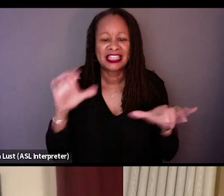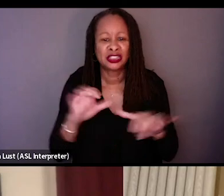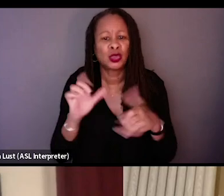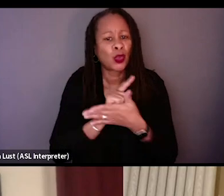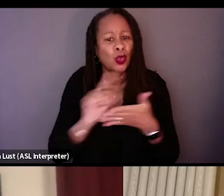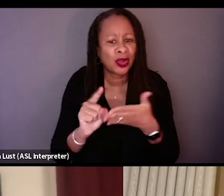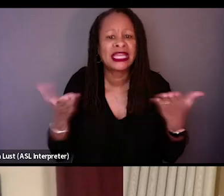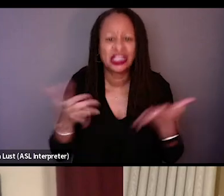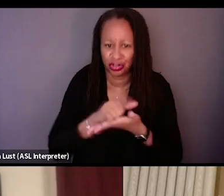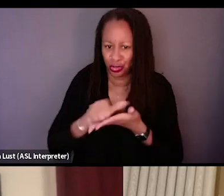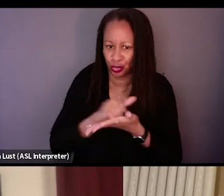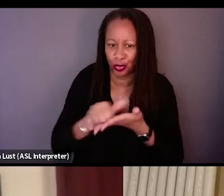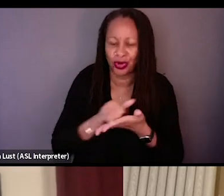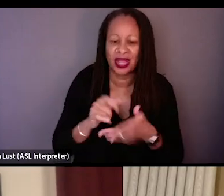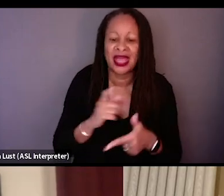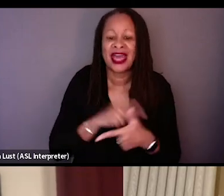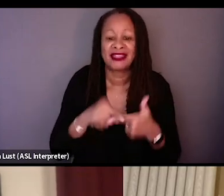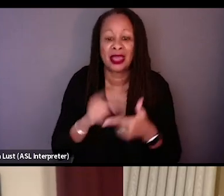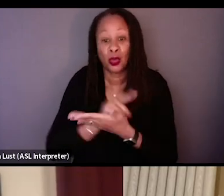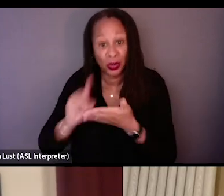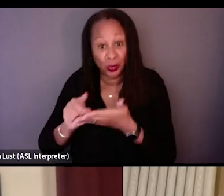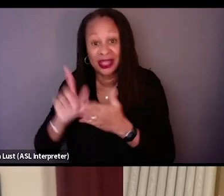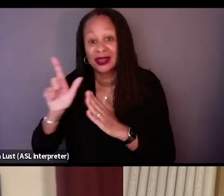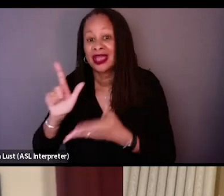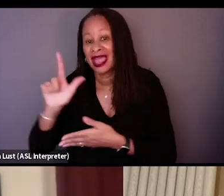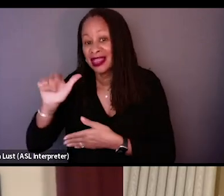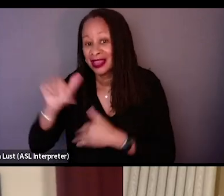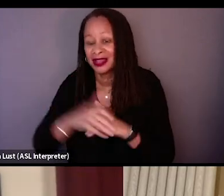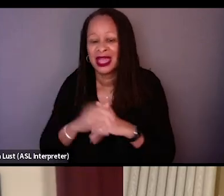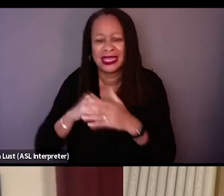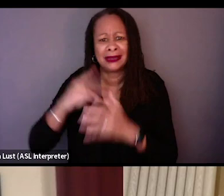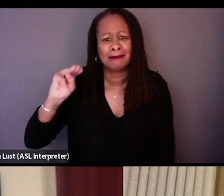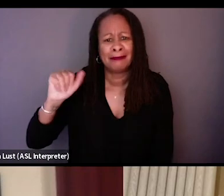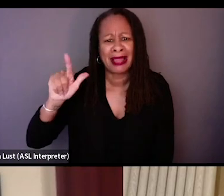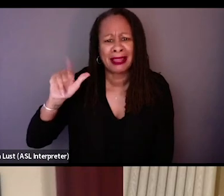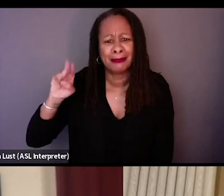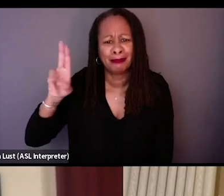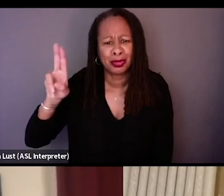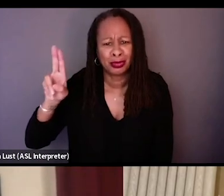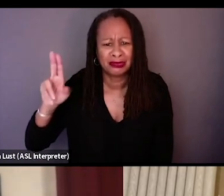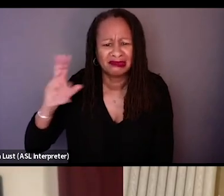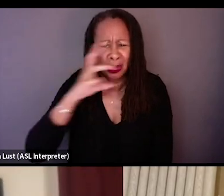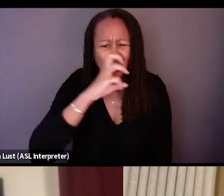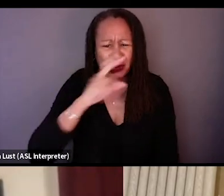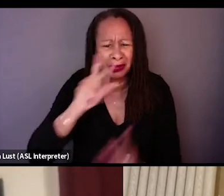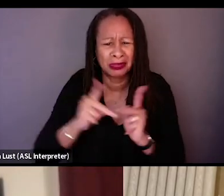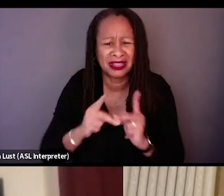here in New York, and for a week in LA, I think weirdly in Malibu, because that's where.